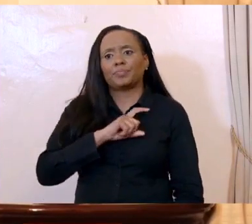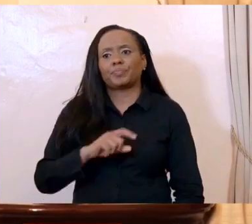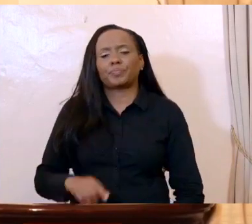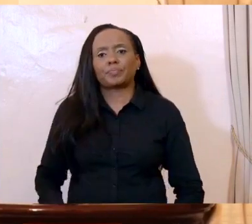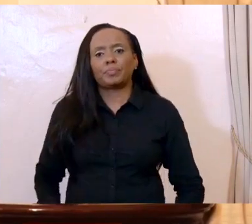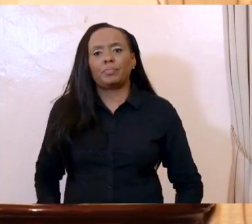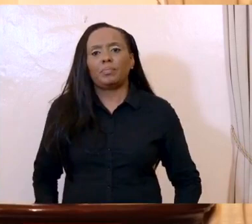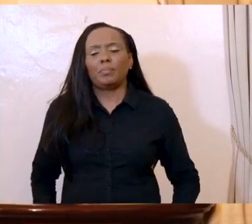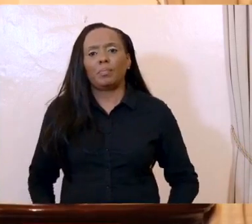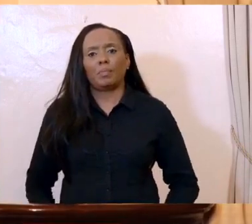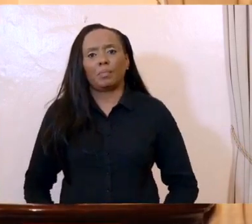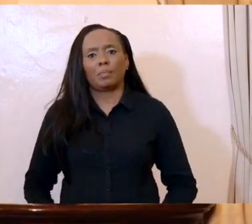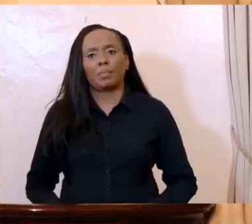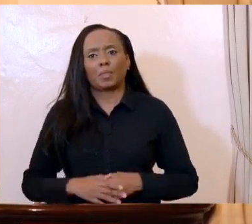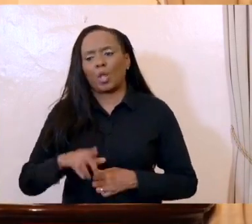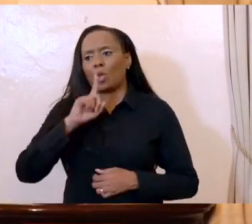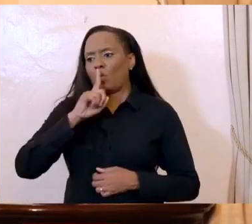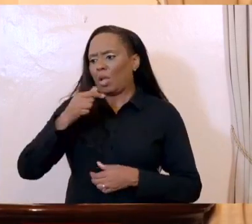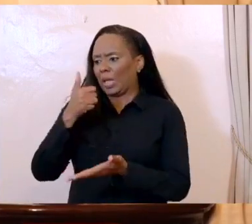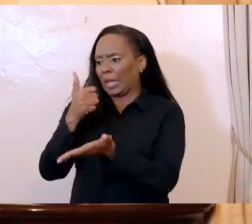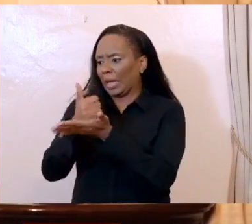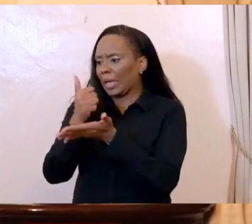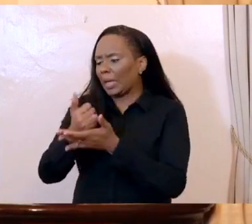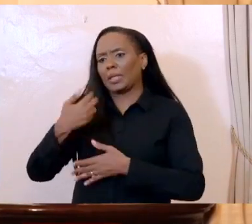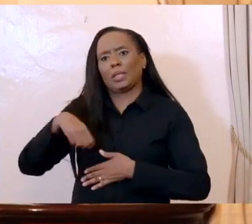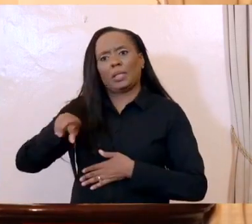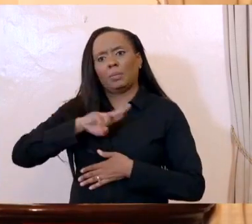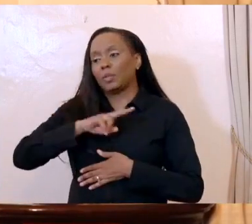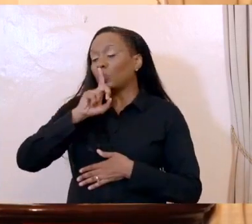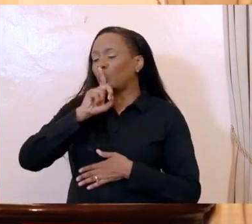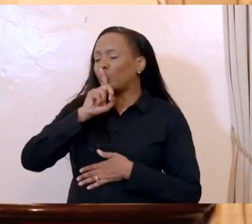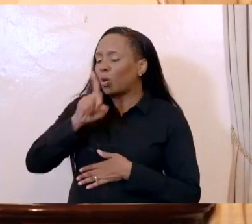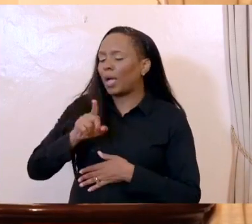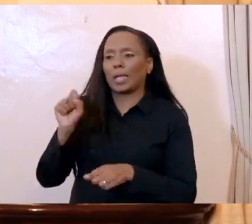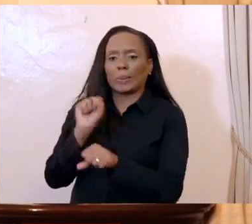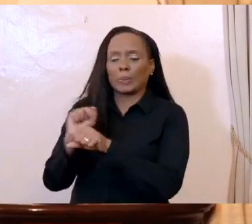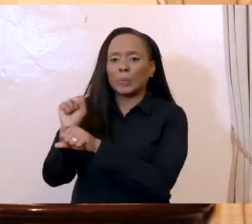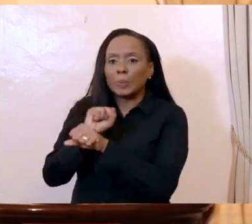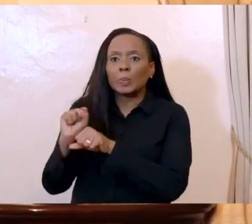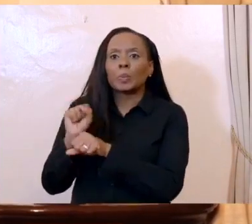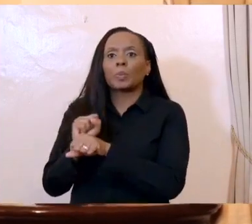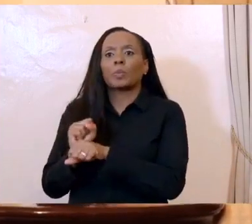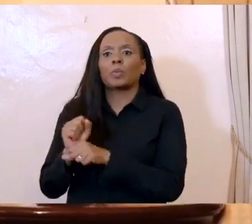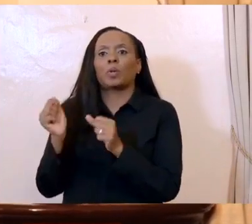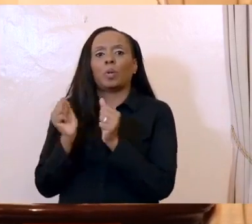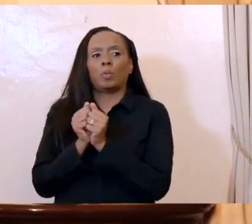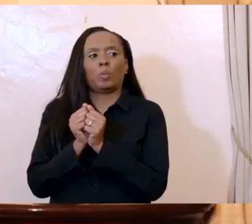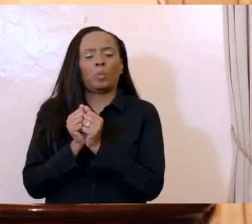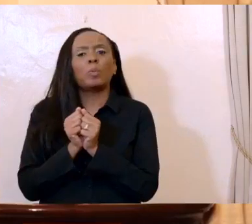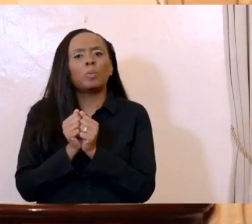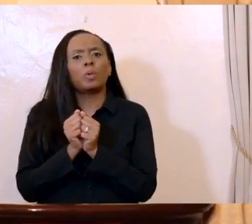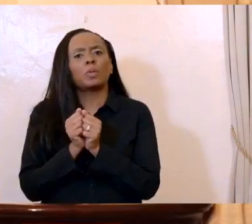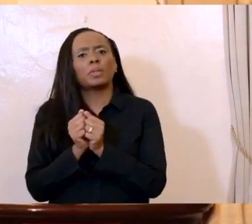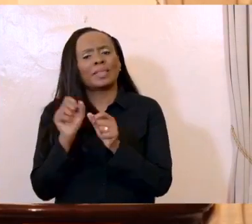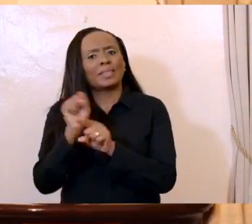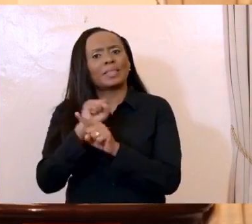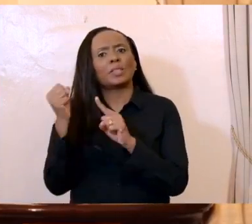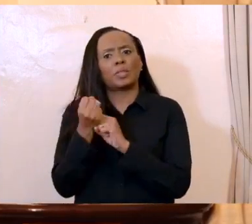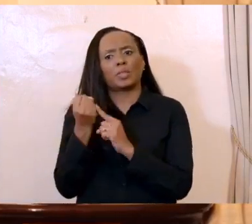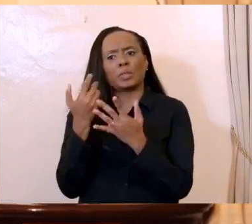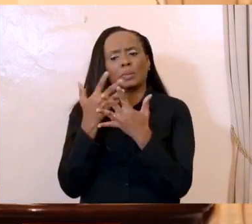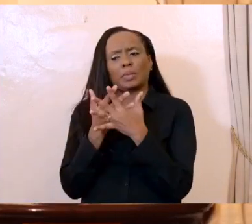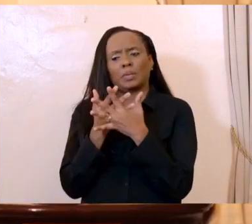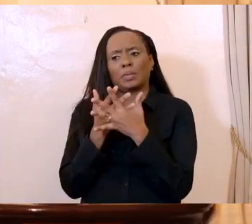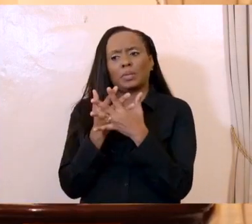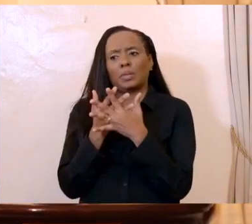helped to patch the holes or to supplement the depleted shifts. But we're trying to not use